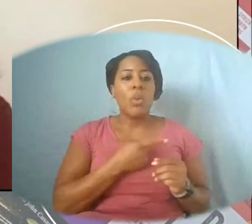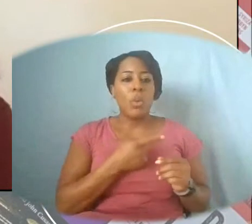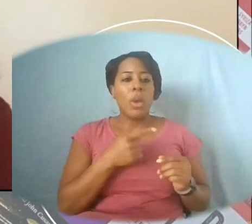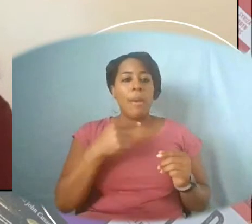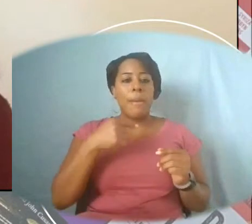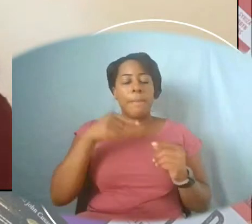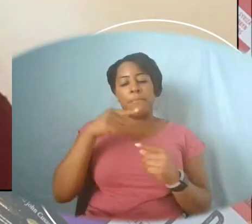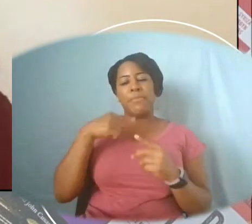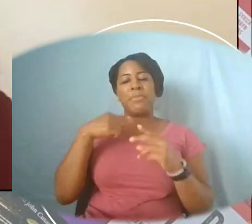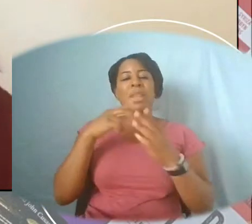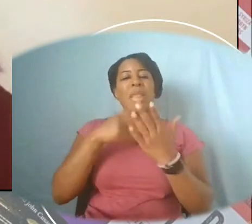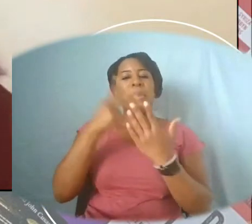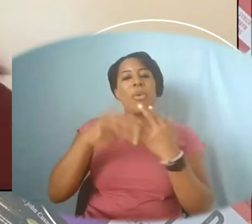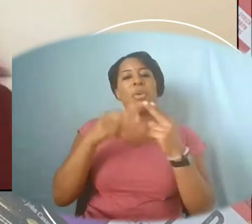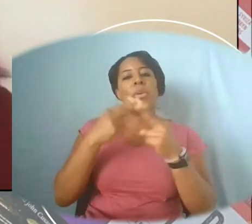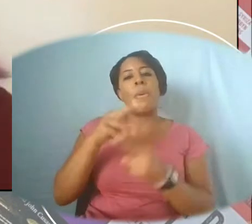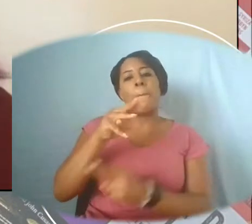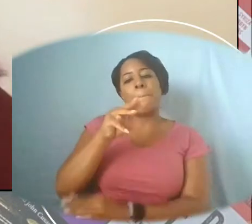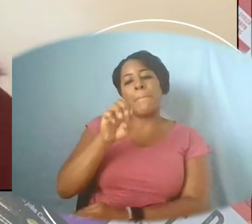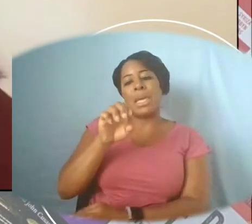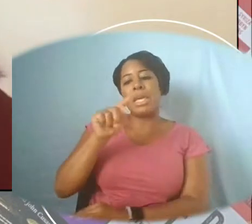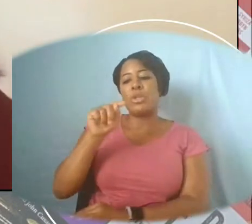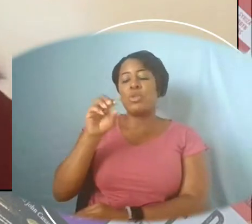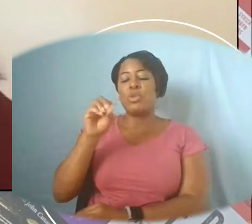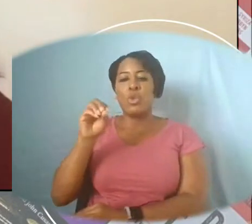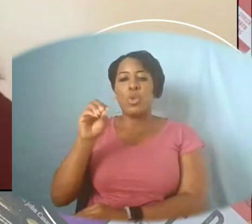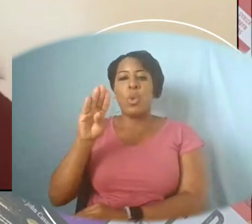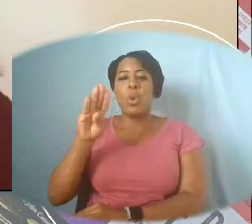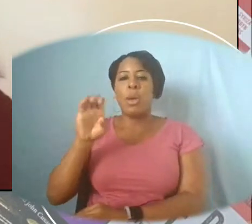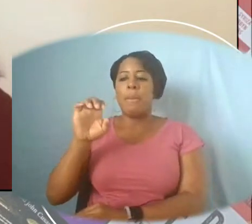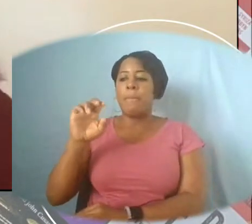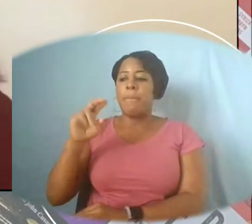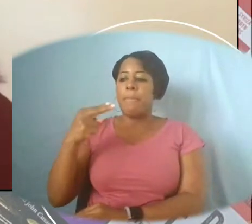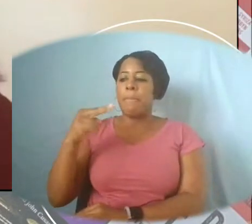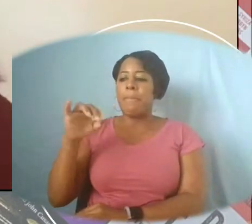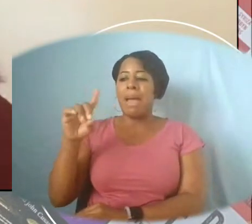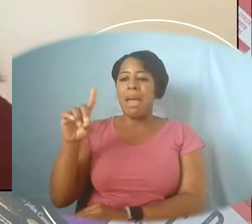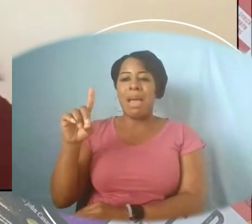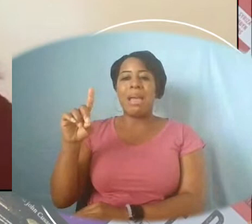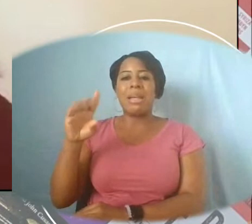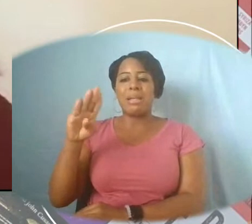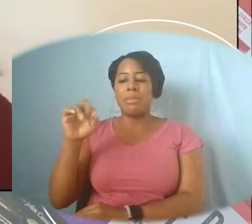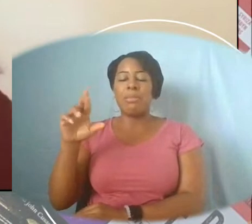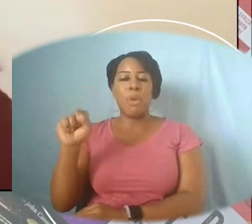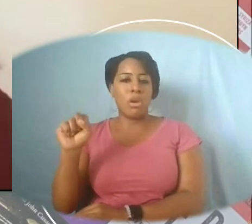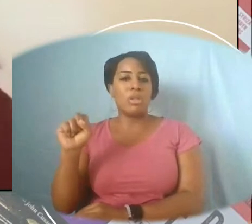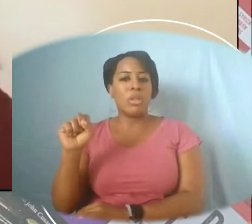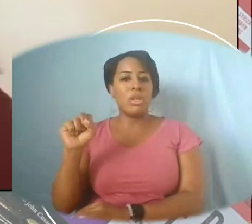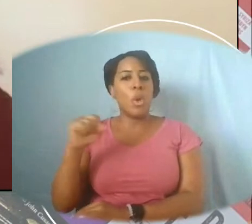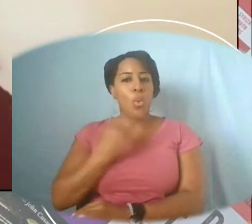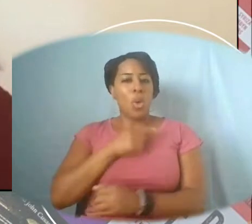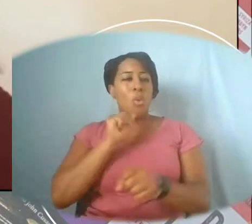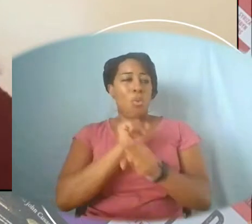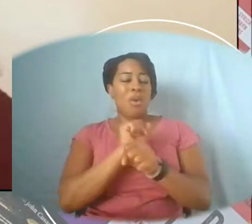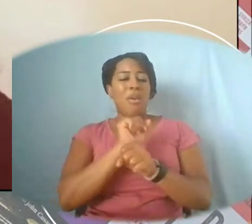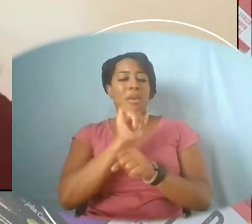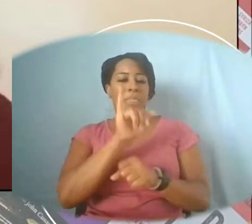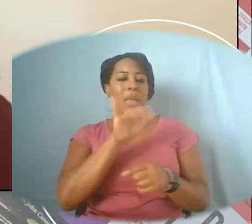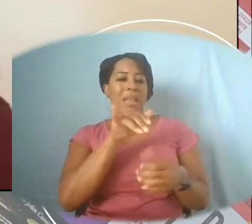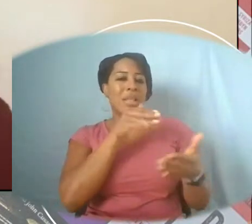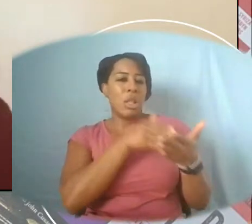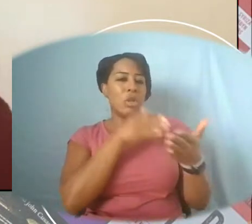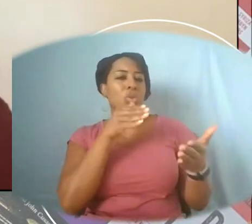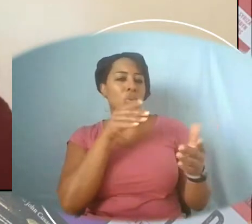is yet another mechanism that we are working on with a lawsuit of that harassment that happens.